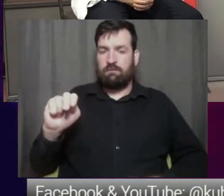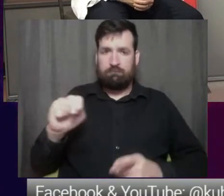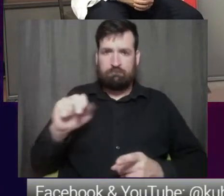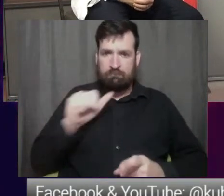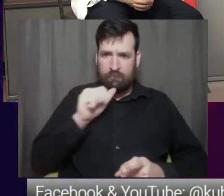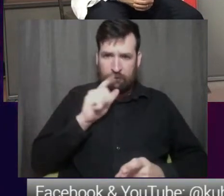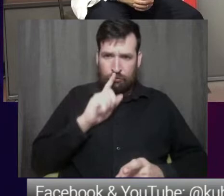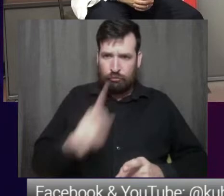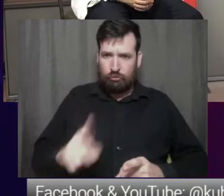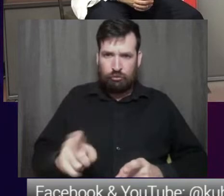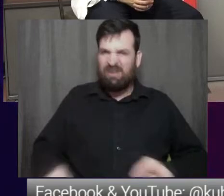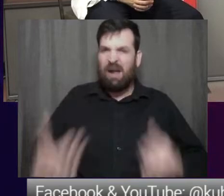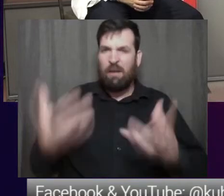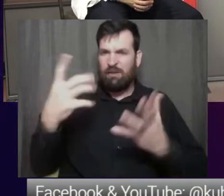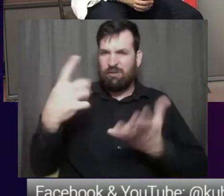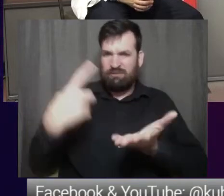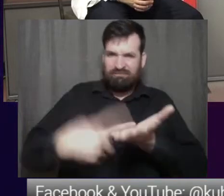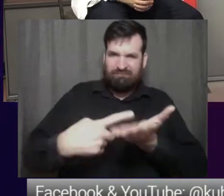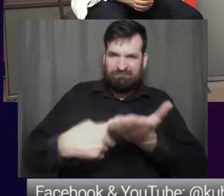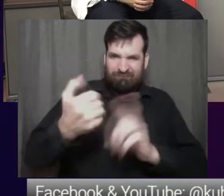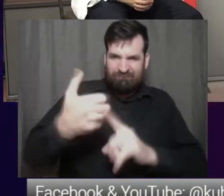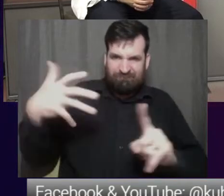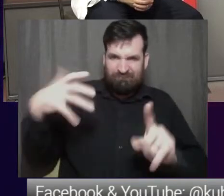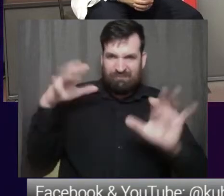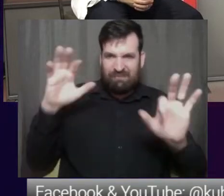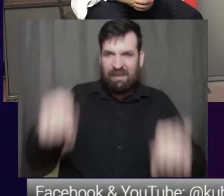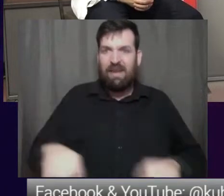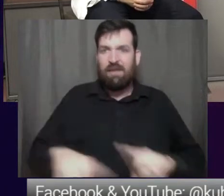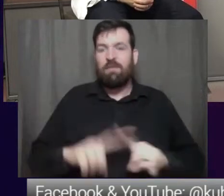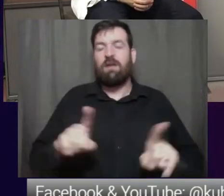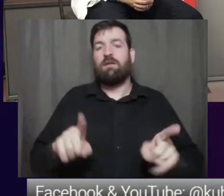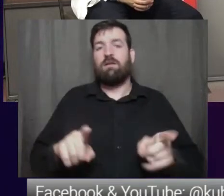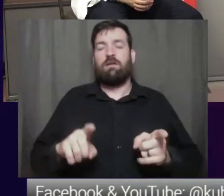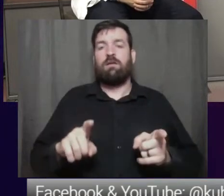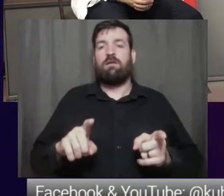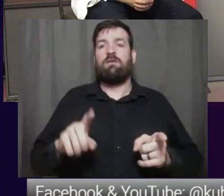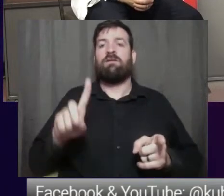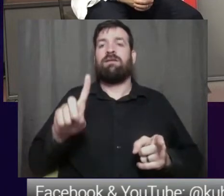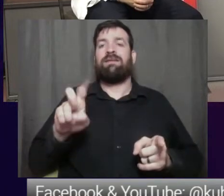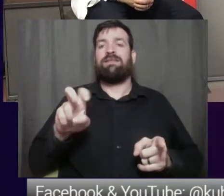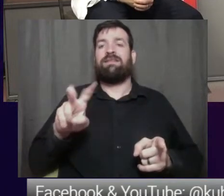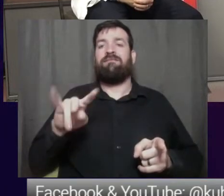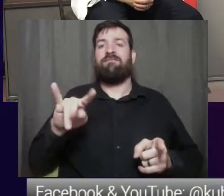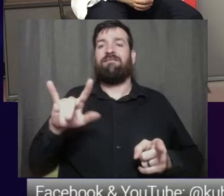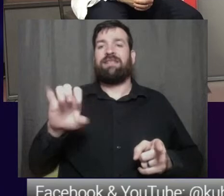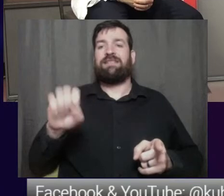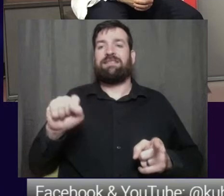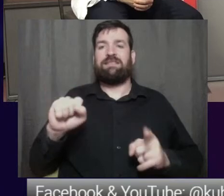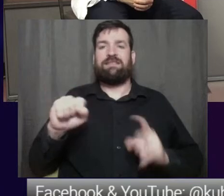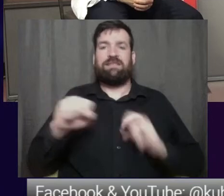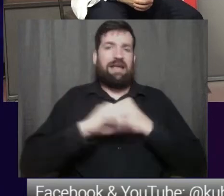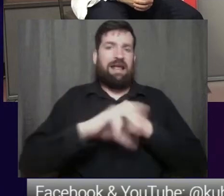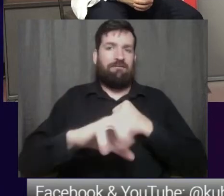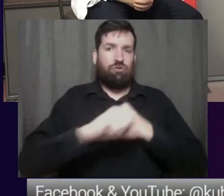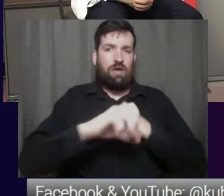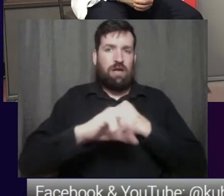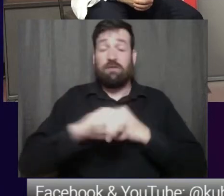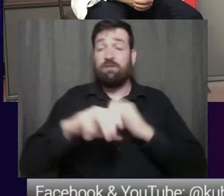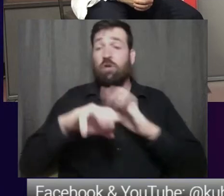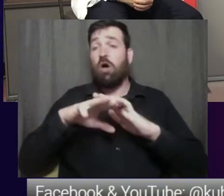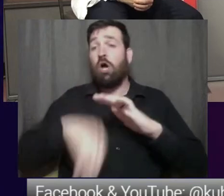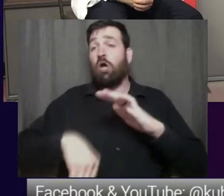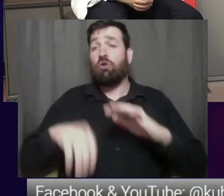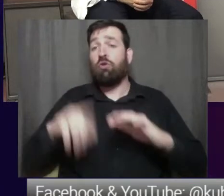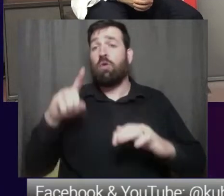talk to this, but she wants to know about devices that are advertised on television for under $100. You just place